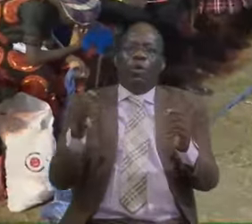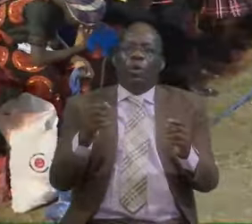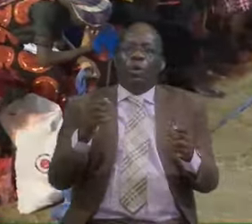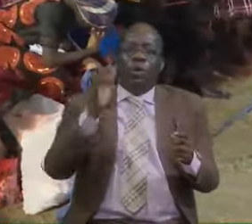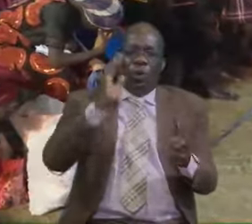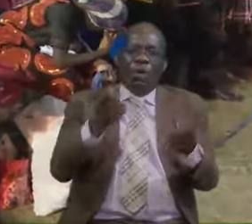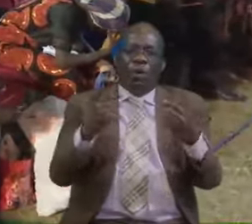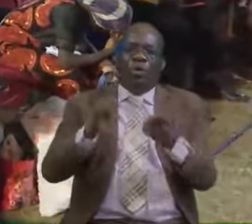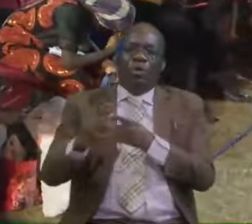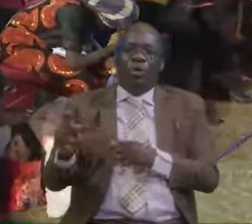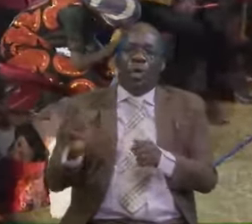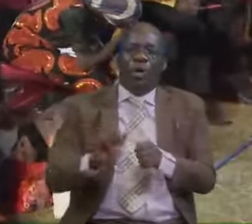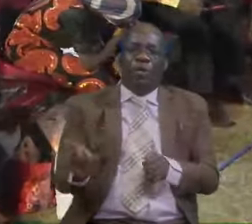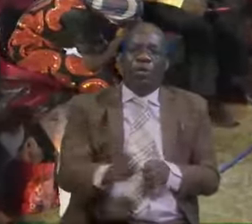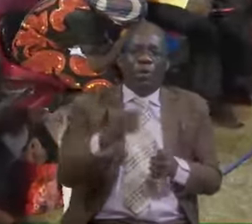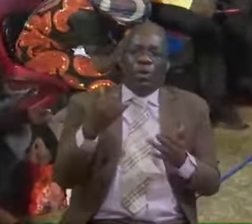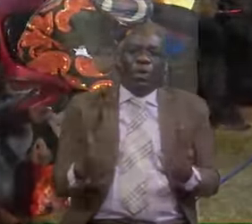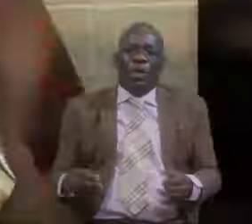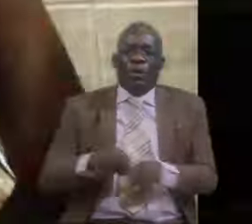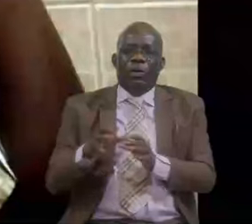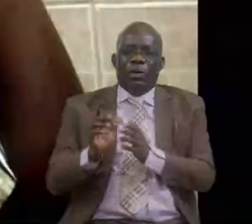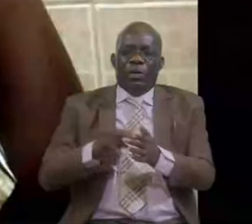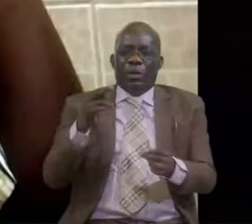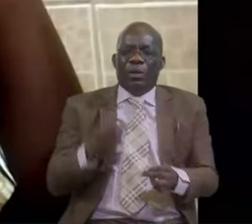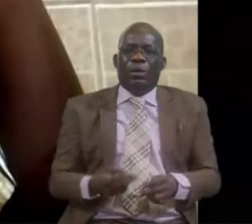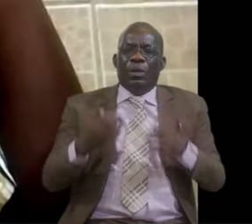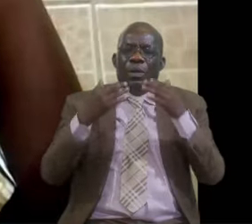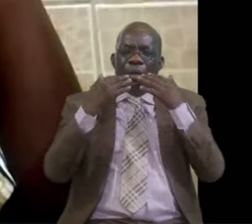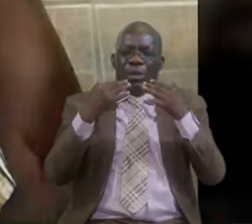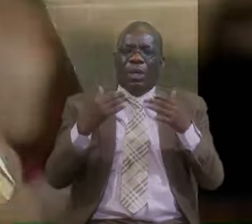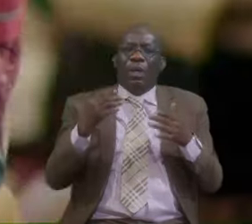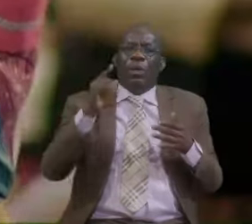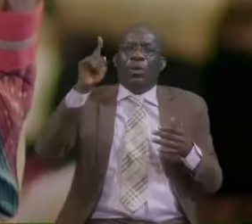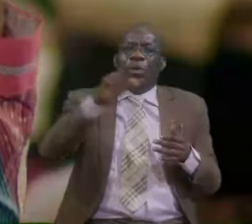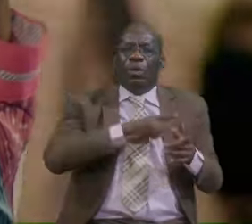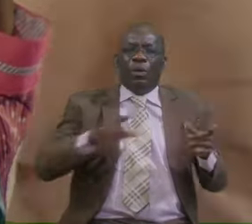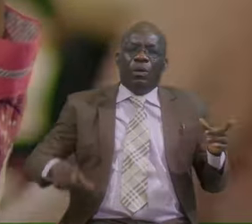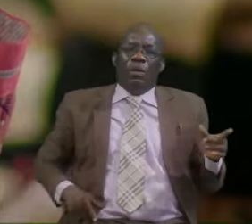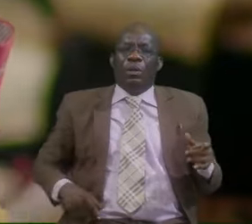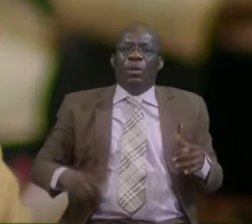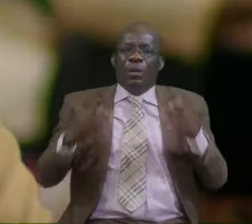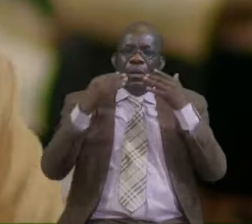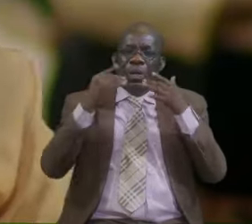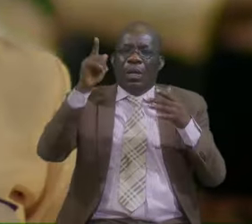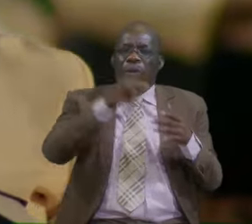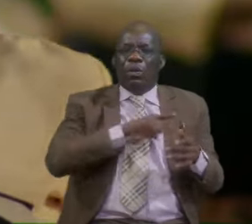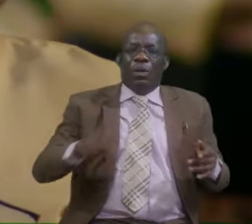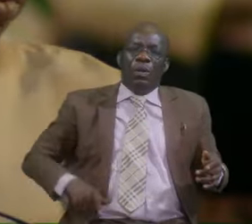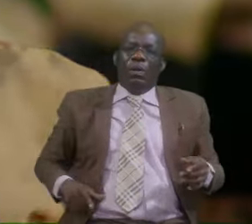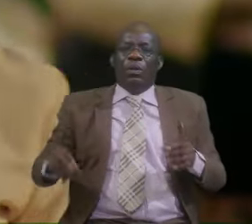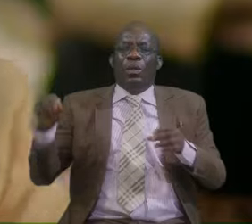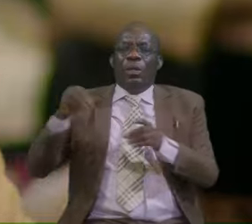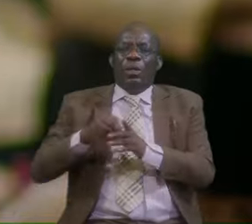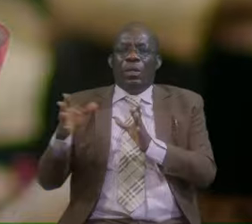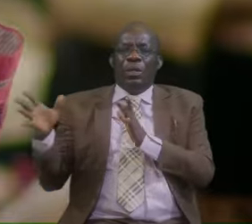now. Thank you, Lord. Thank you, Lord. In Jesus'